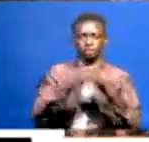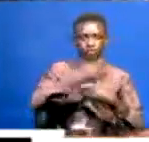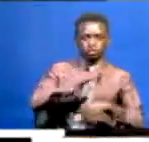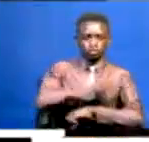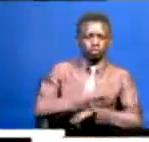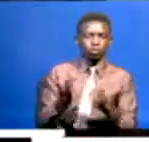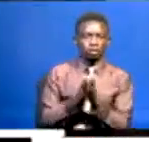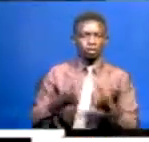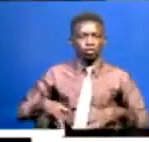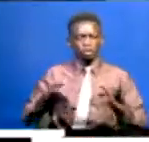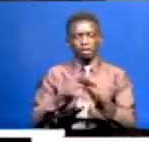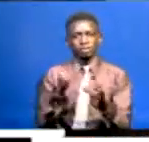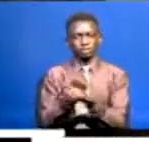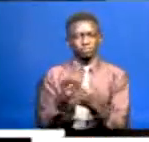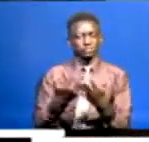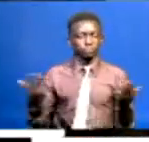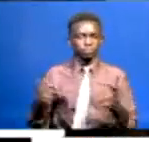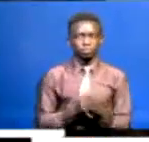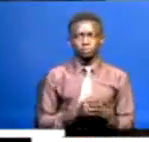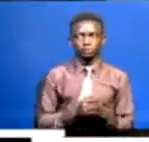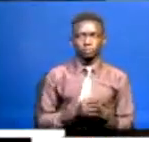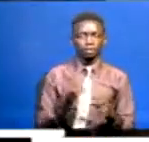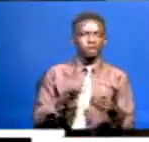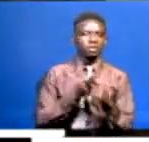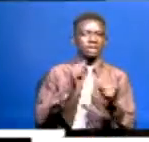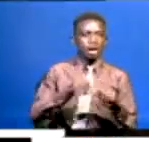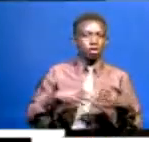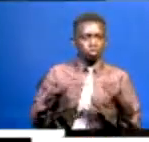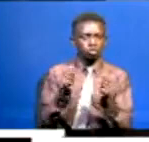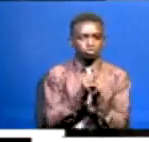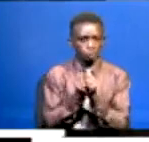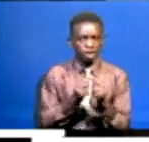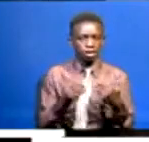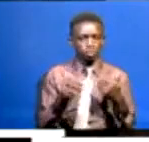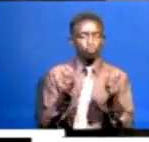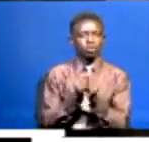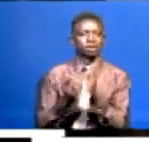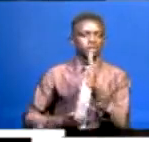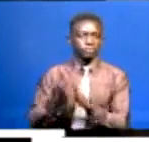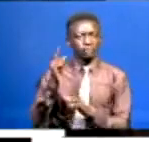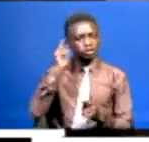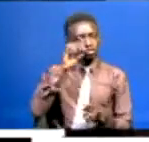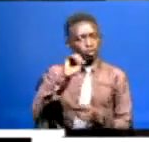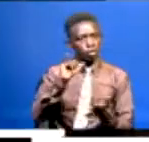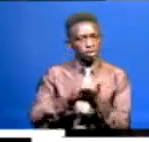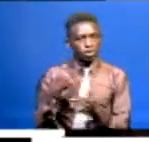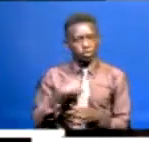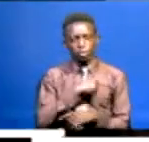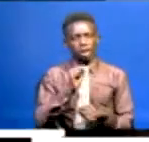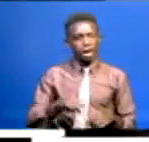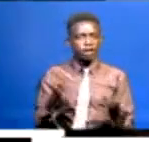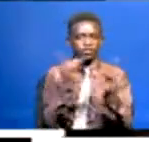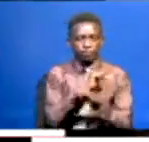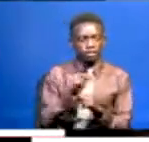amenities. Disarmament iende pamoja na development. Hili tuweze kuangamiza huyu